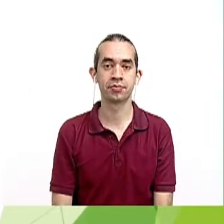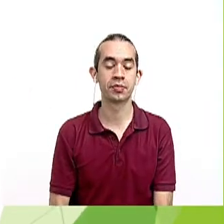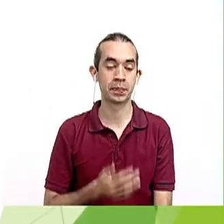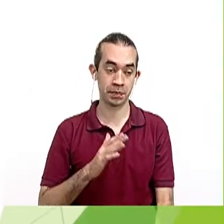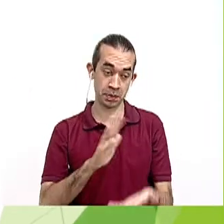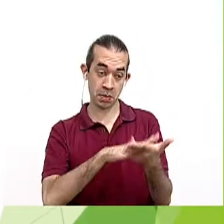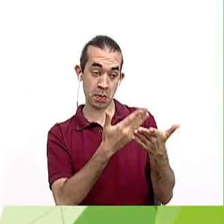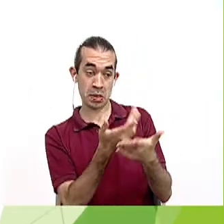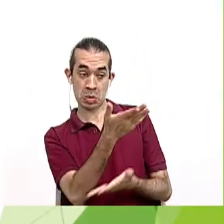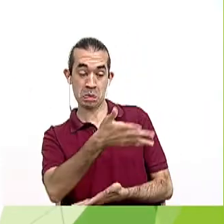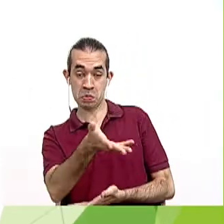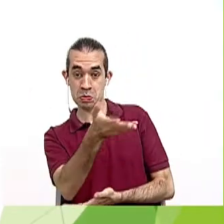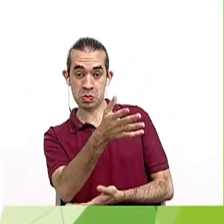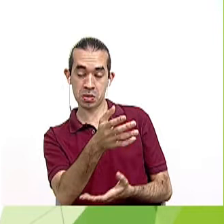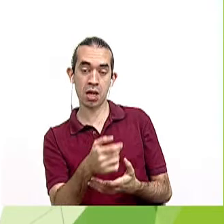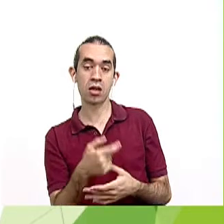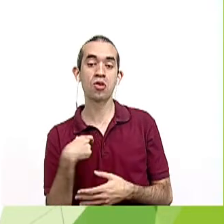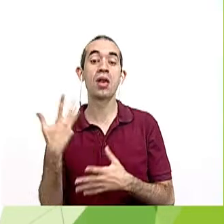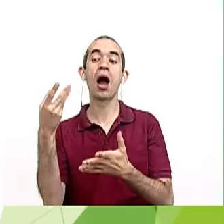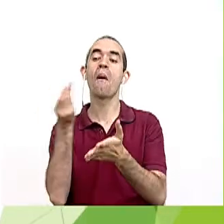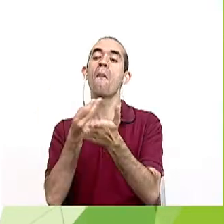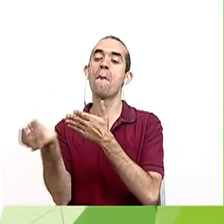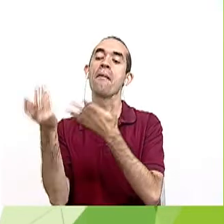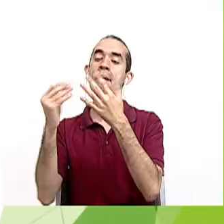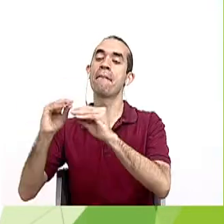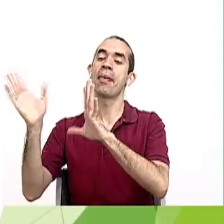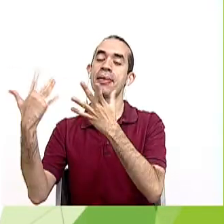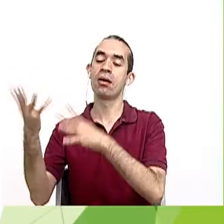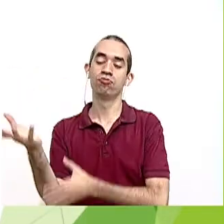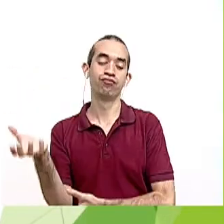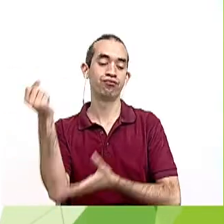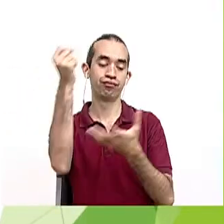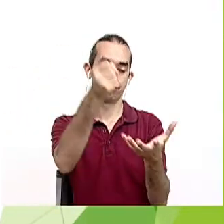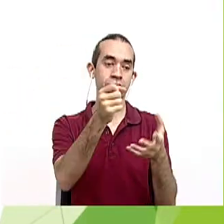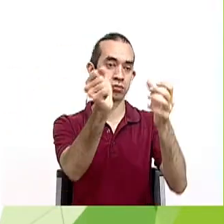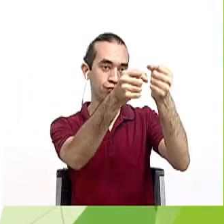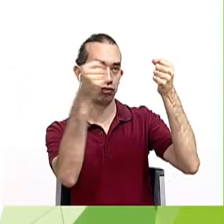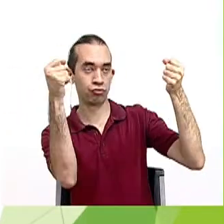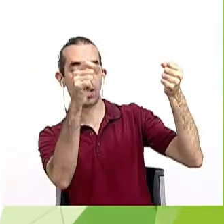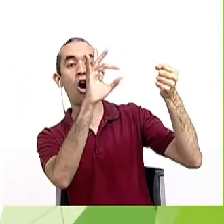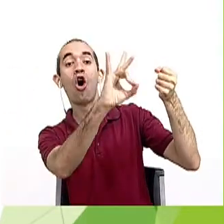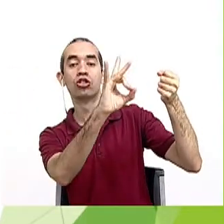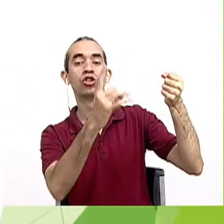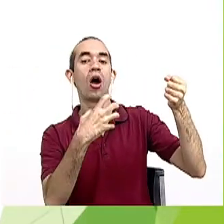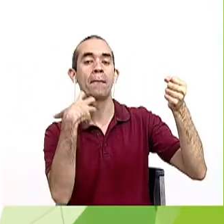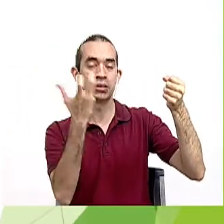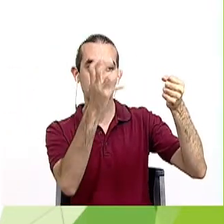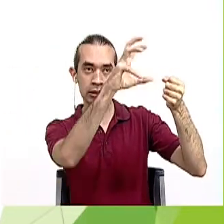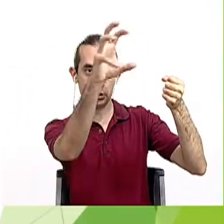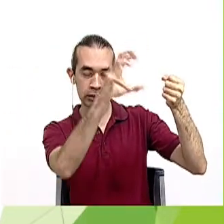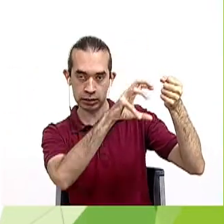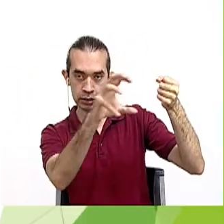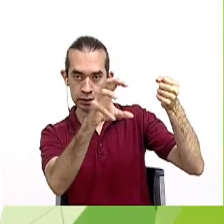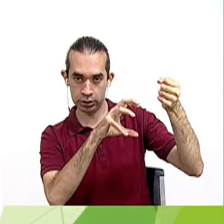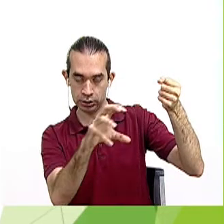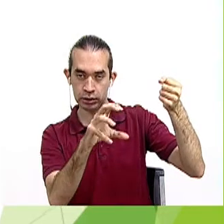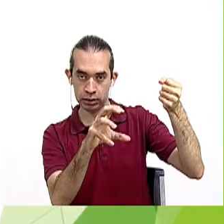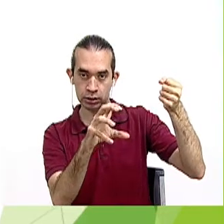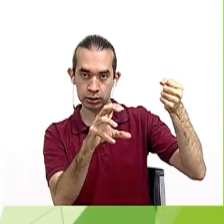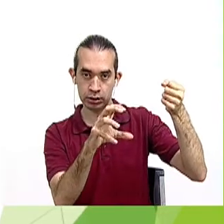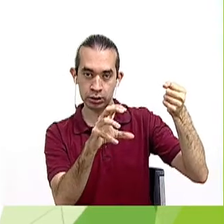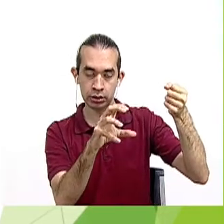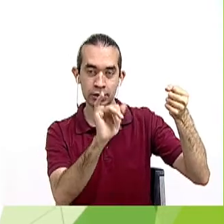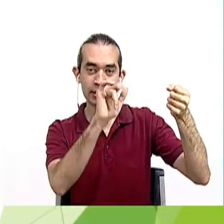There are 8 apples on the cupboard, in the cupboard because it's